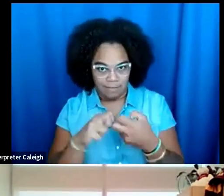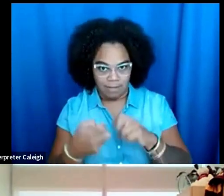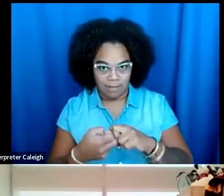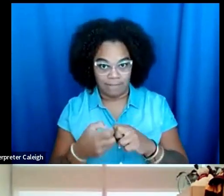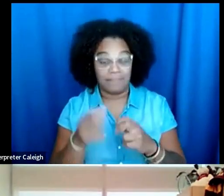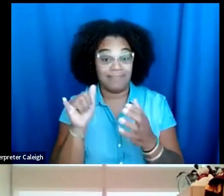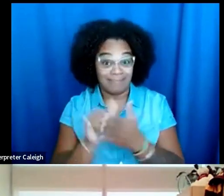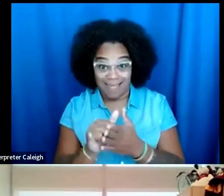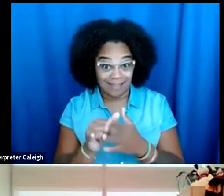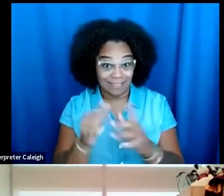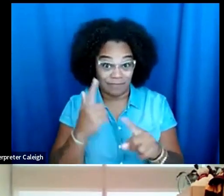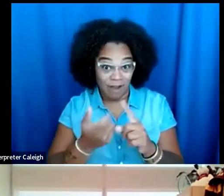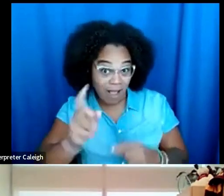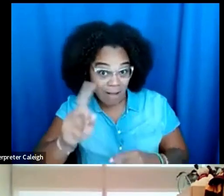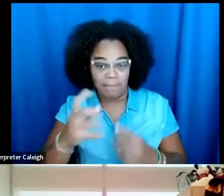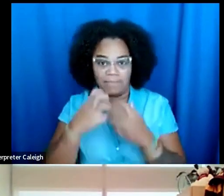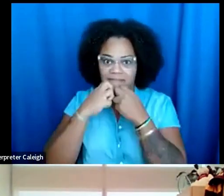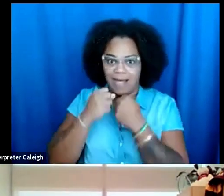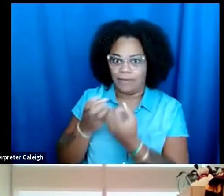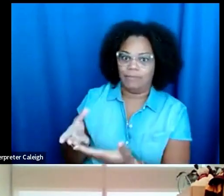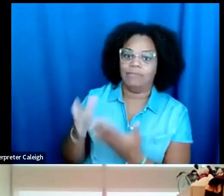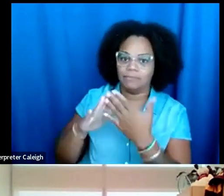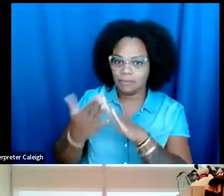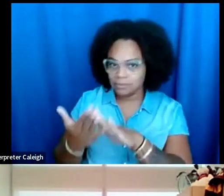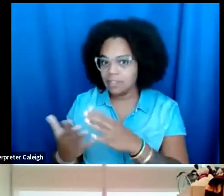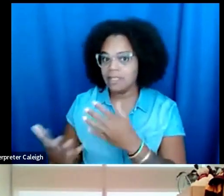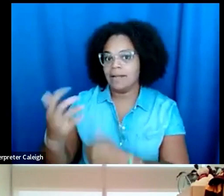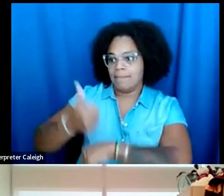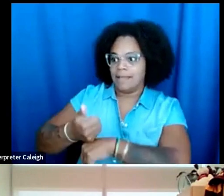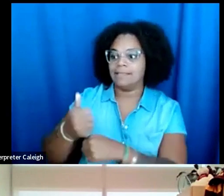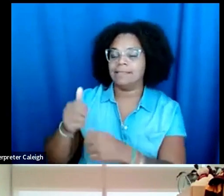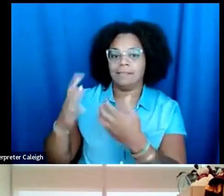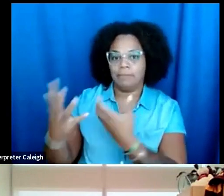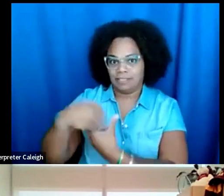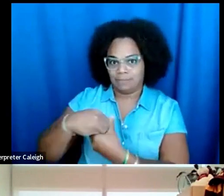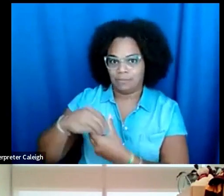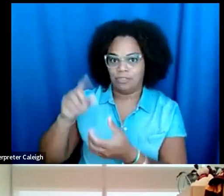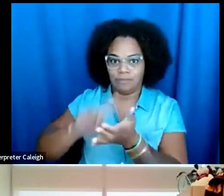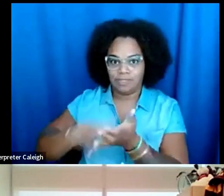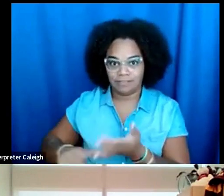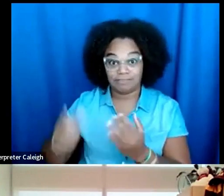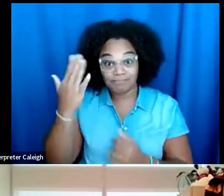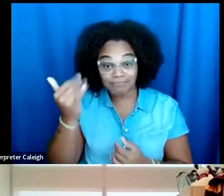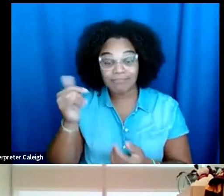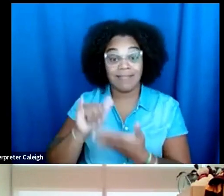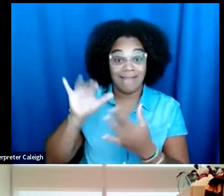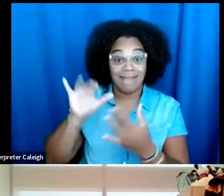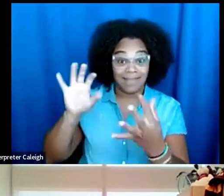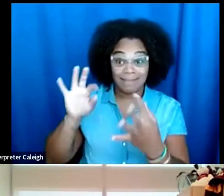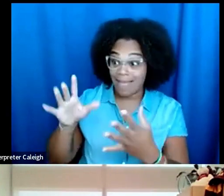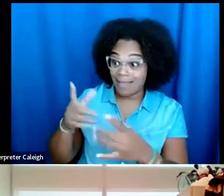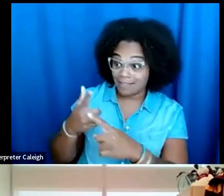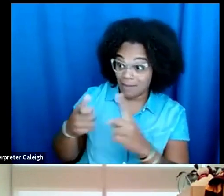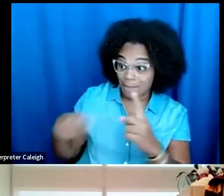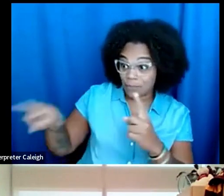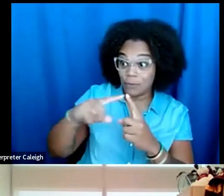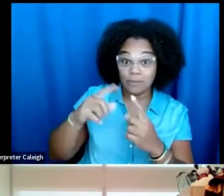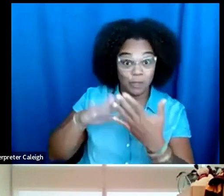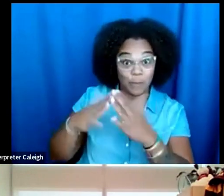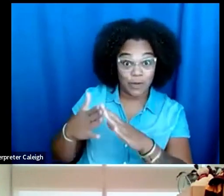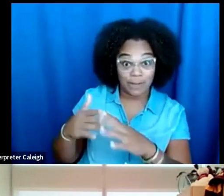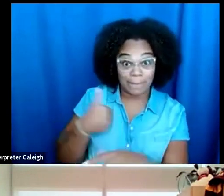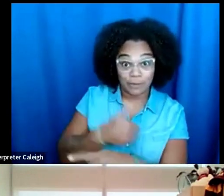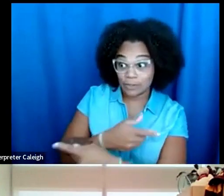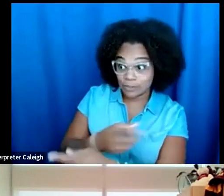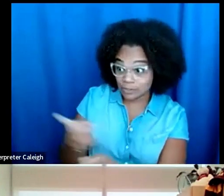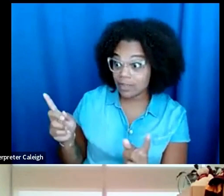participatory research, because the solution came from feedback from the communities we were going to serve through the CBPR process.